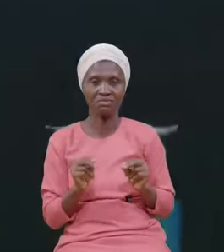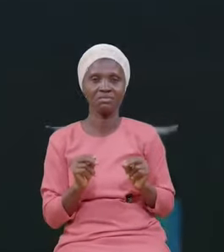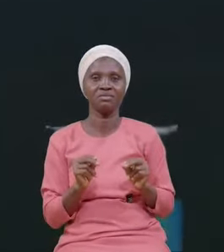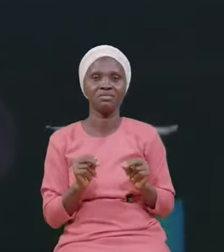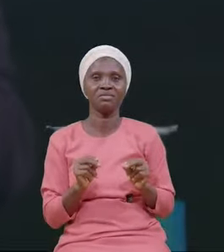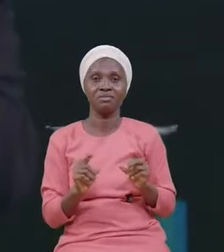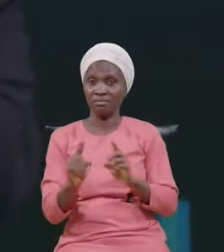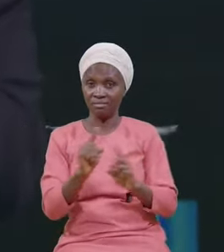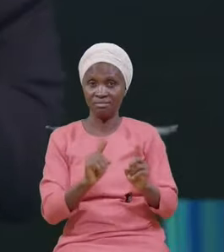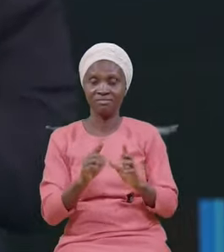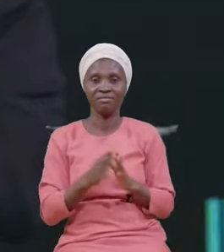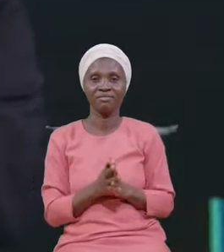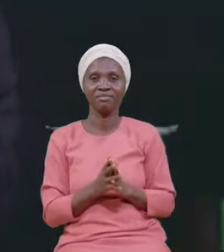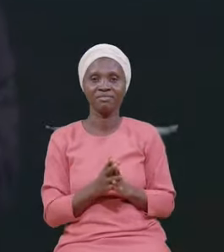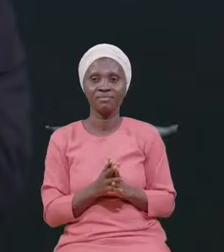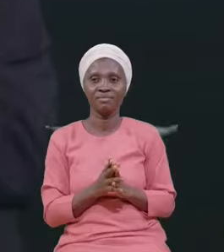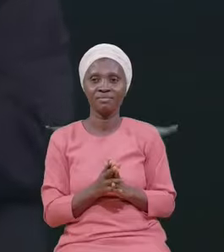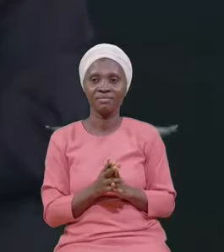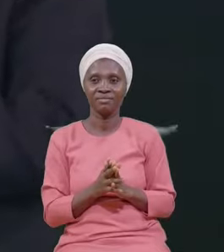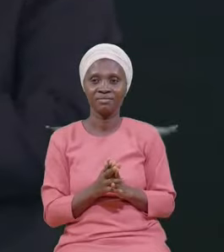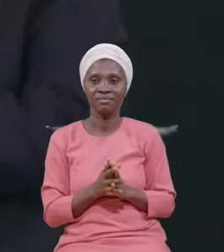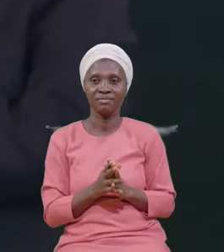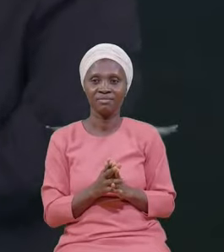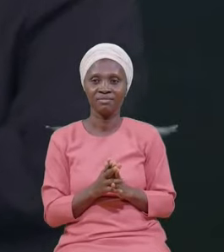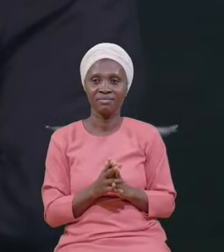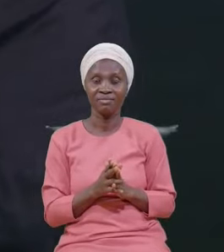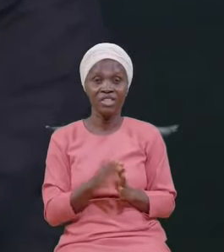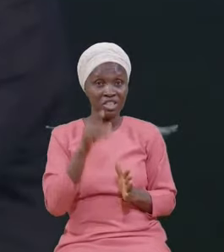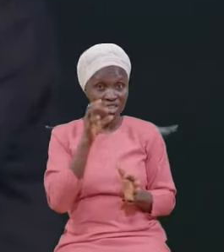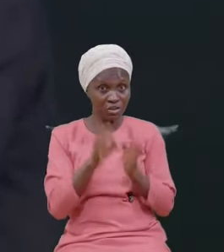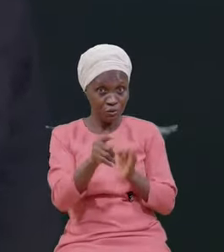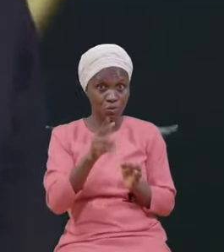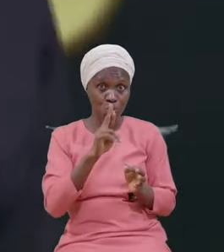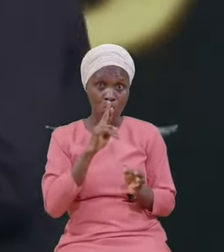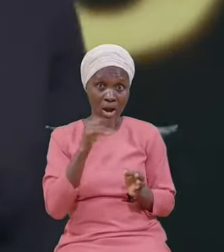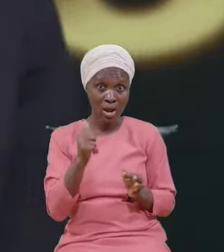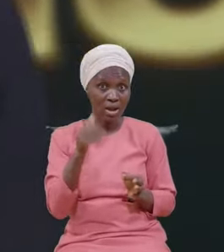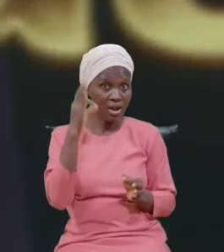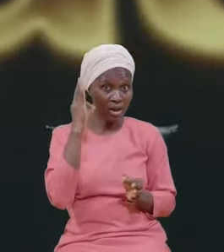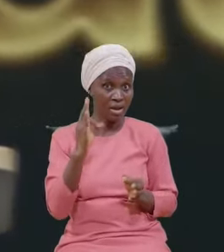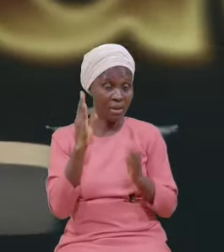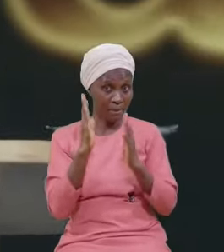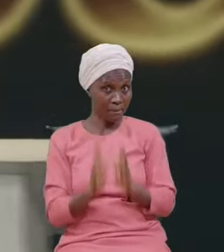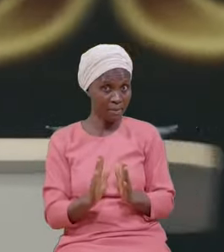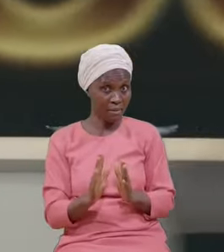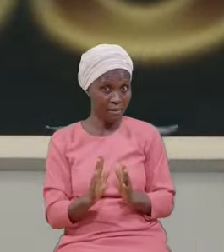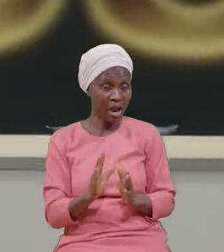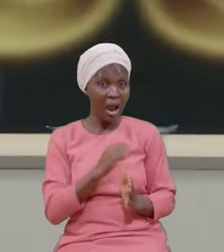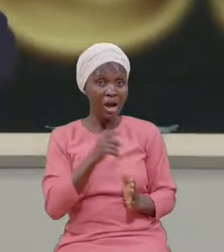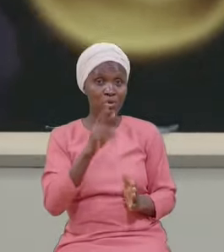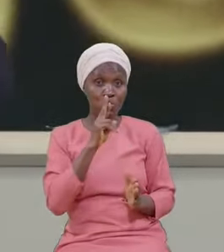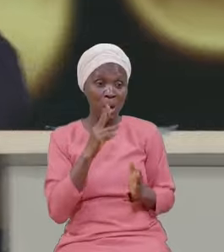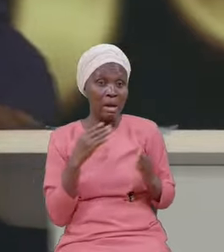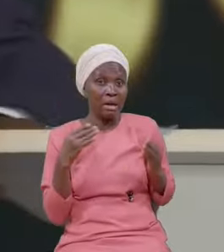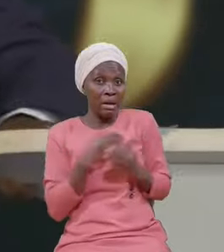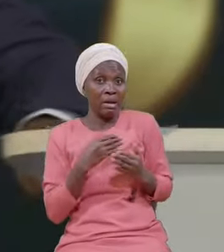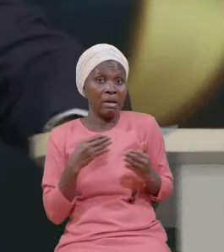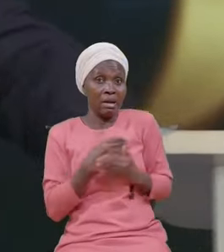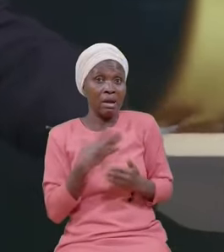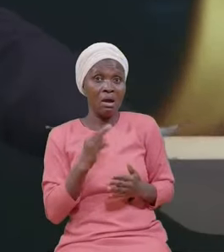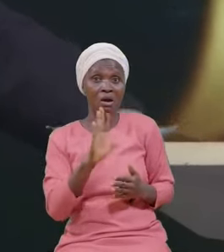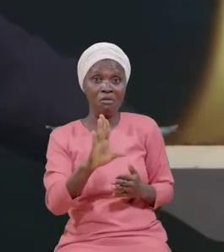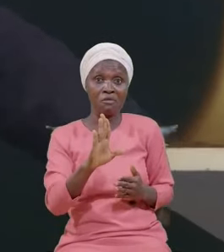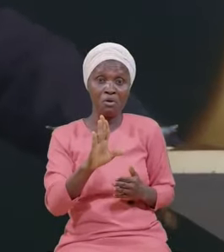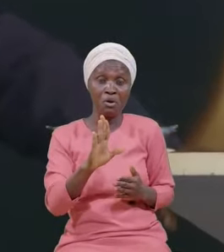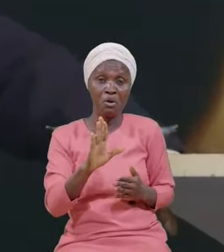fear any Minister there if you minister you fear your congregation and you fear the